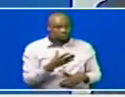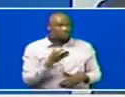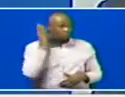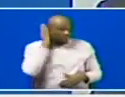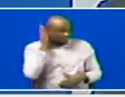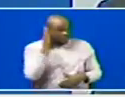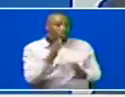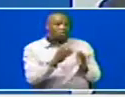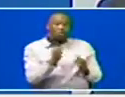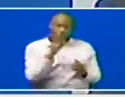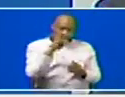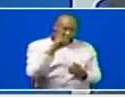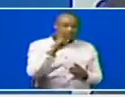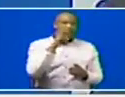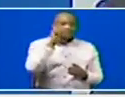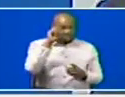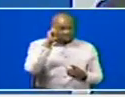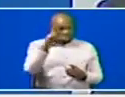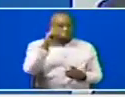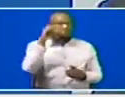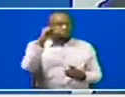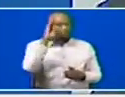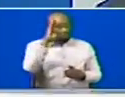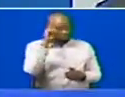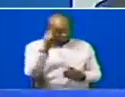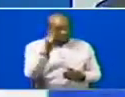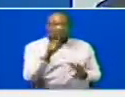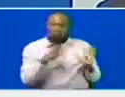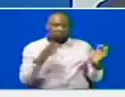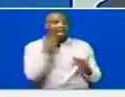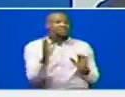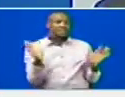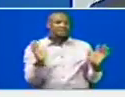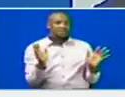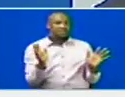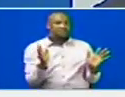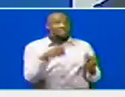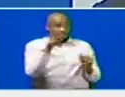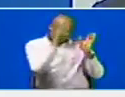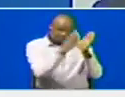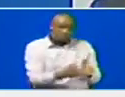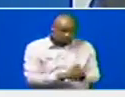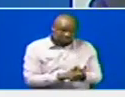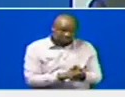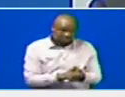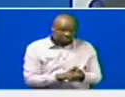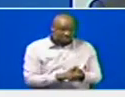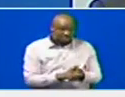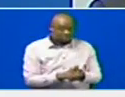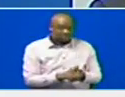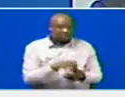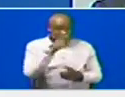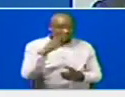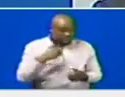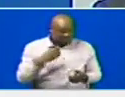homosexual, who are LGBT people. They should not be hated. They are human beings. They have